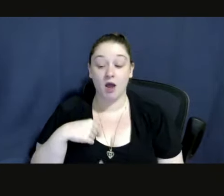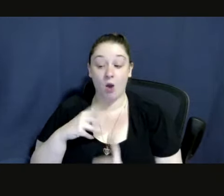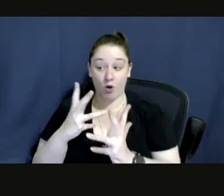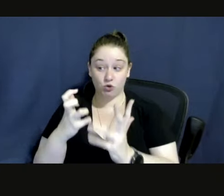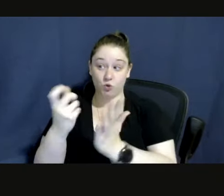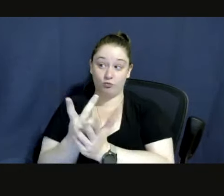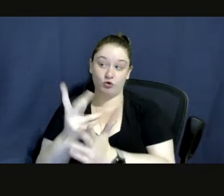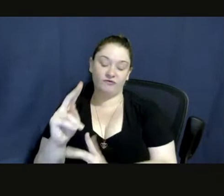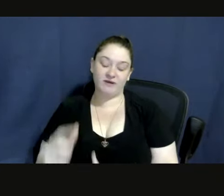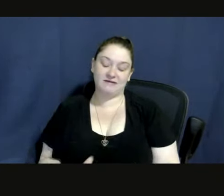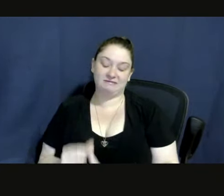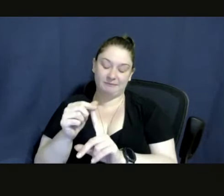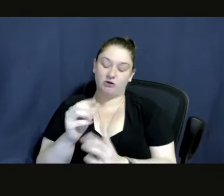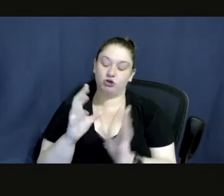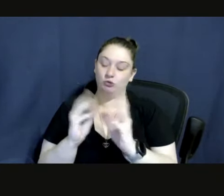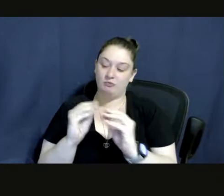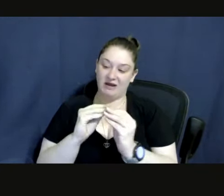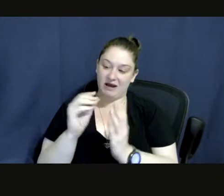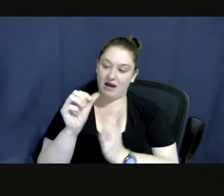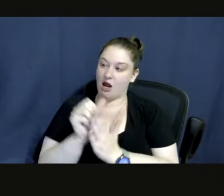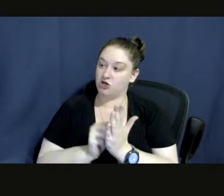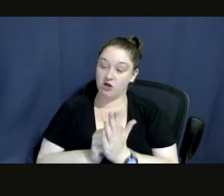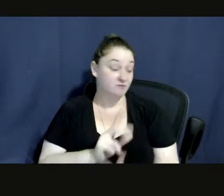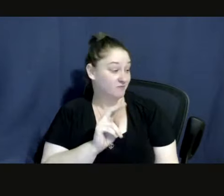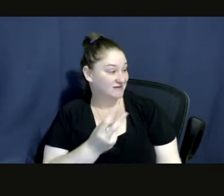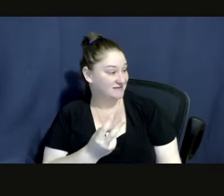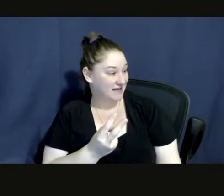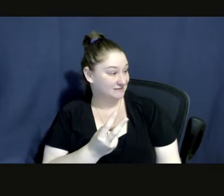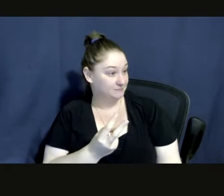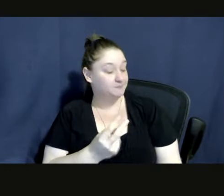Second. Any discussion?